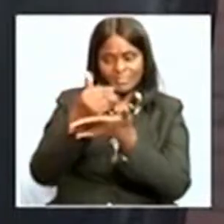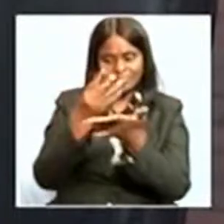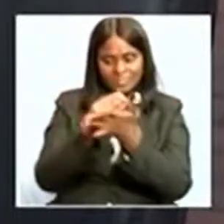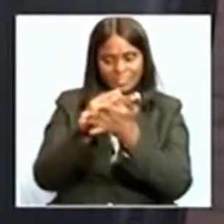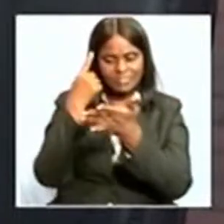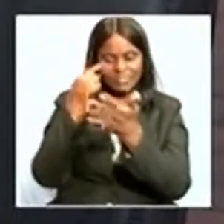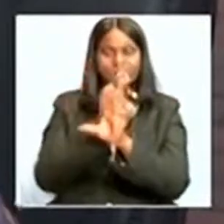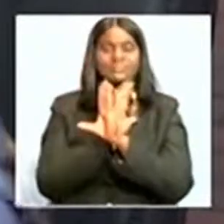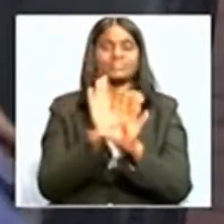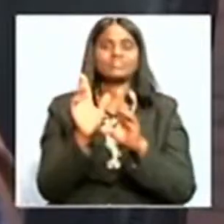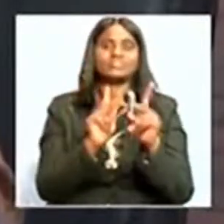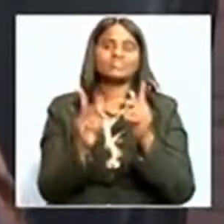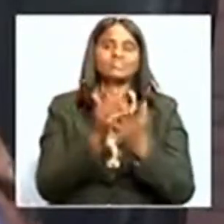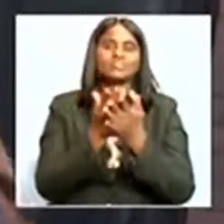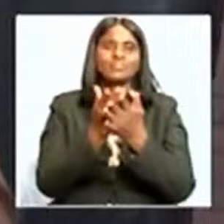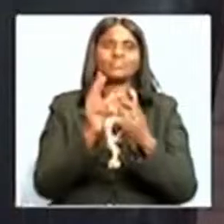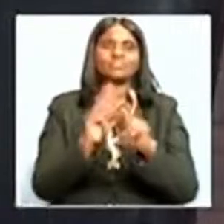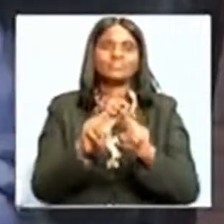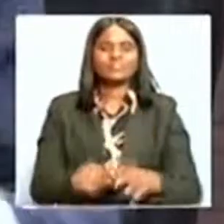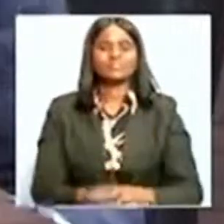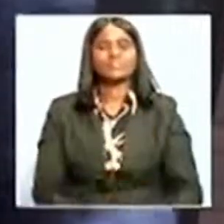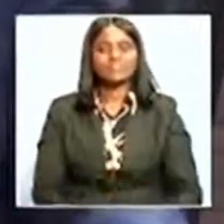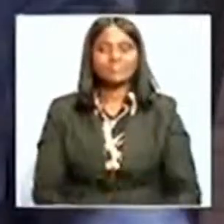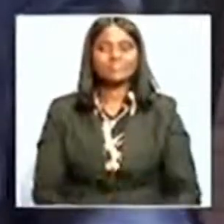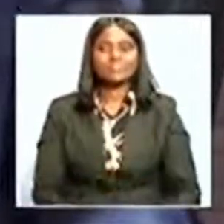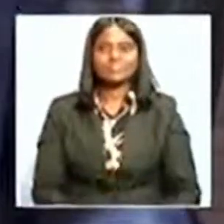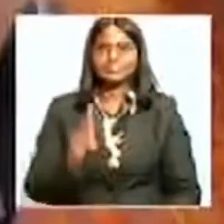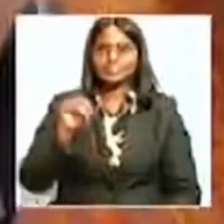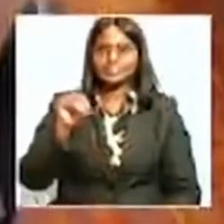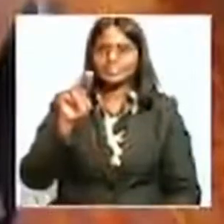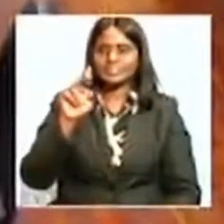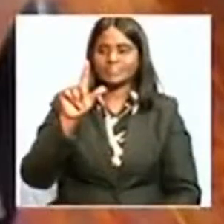behalf of the Zambian people. I submit, Chair. Thank you. Honorable Mrewa.